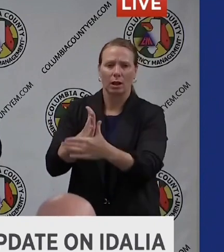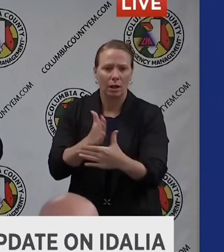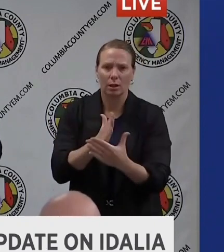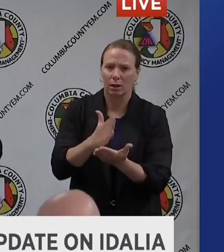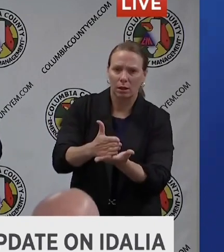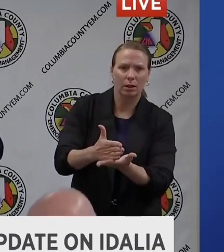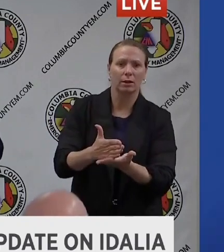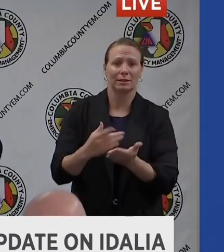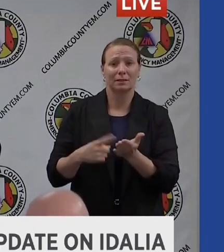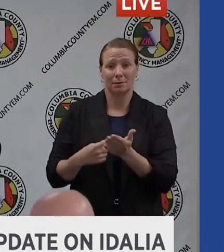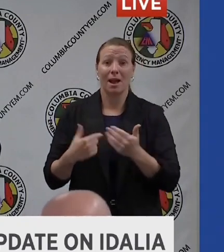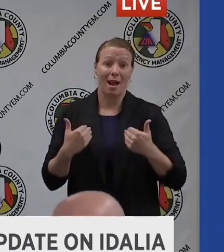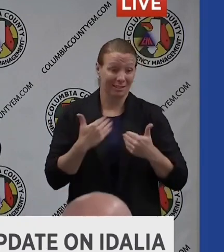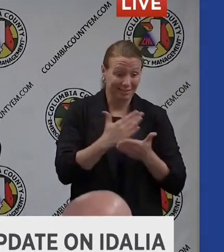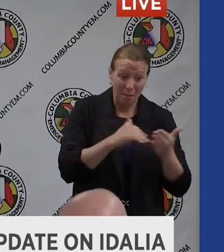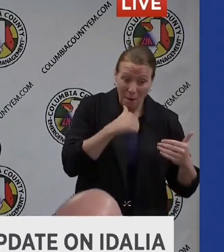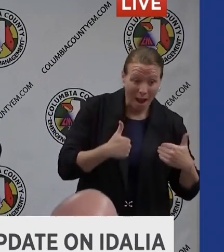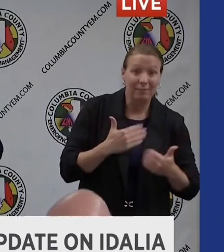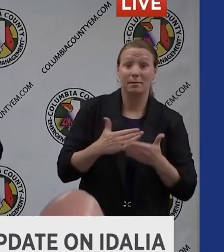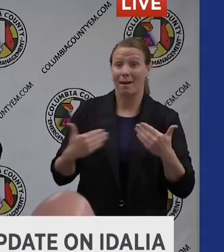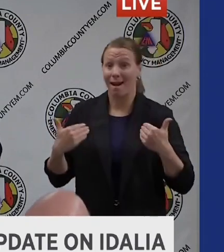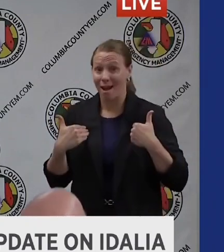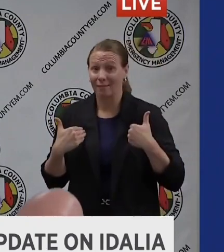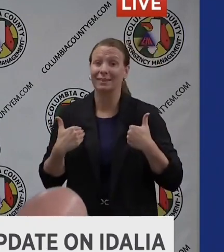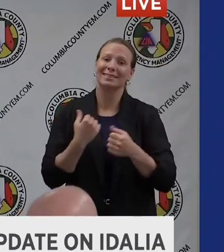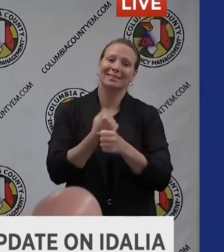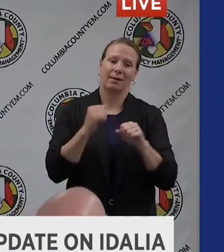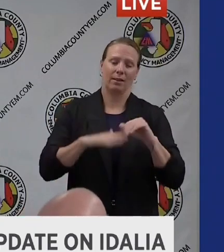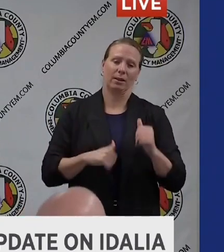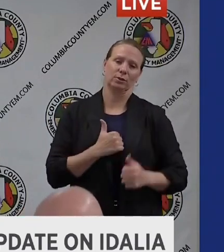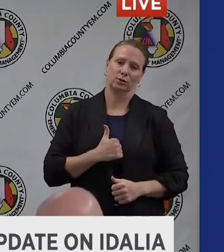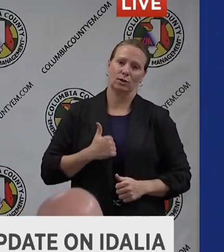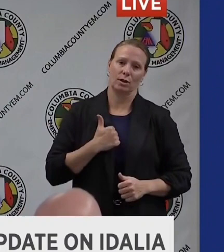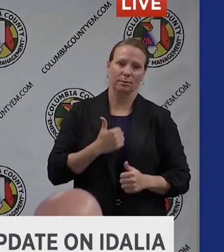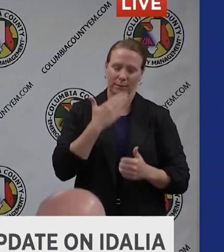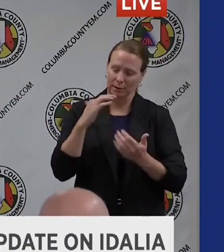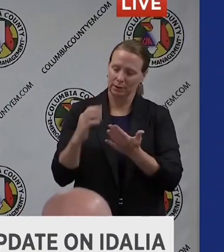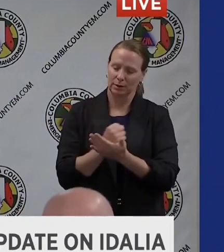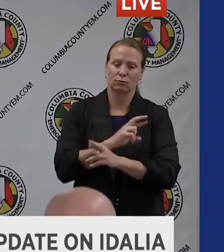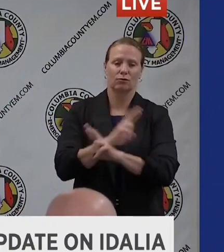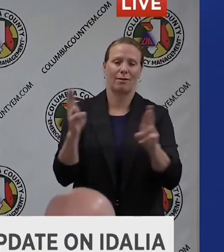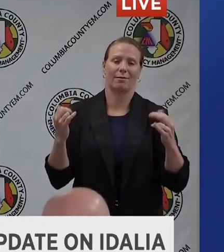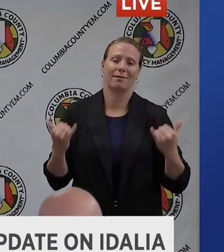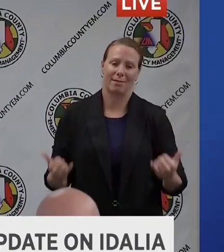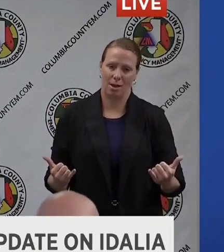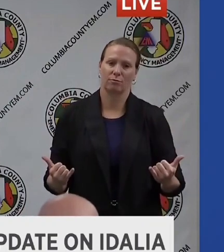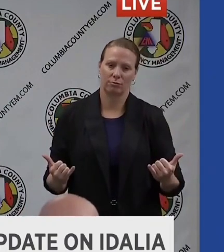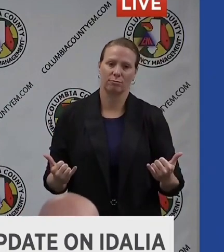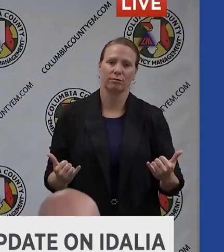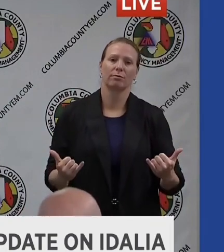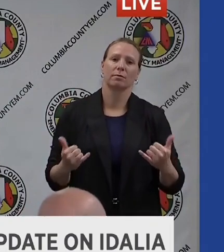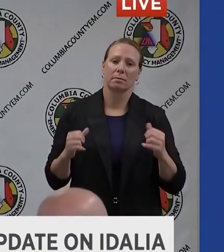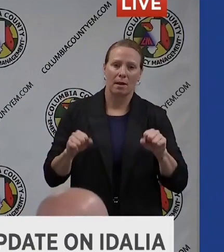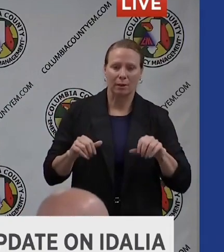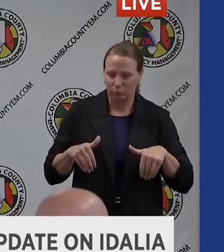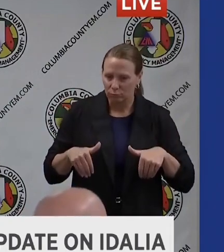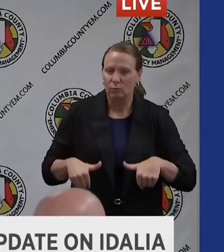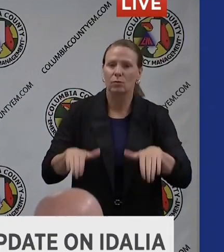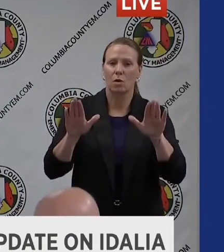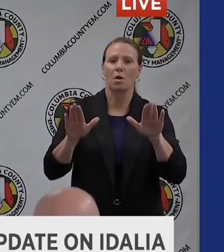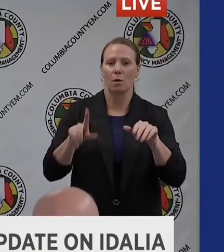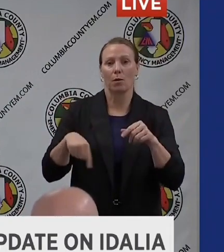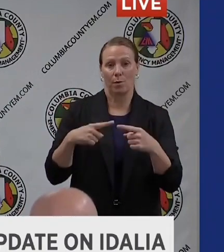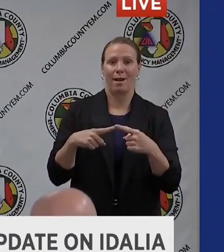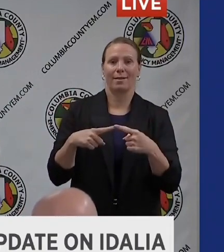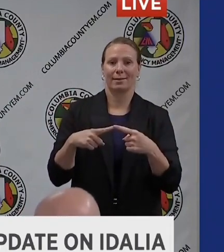have it, sometimes you don't. We'd rather be safe than sorry, so that fuel is there, and that can be deployed as needed if there is an interruption